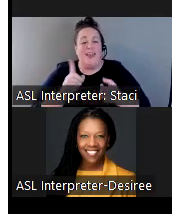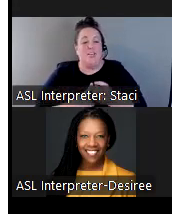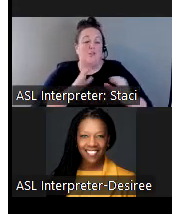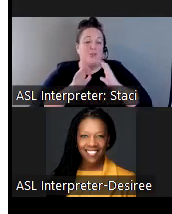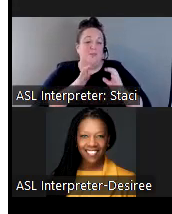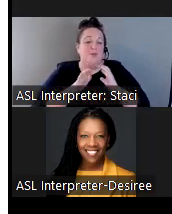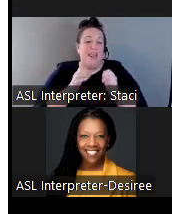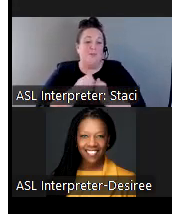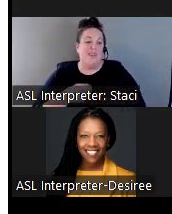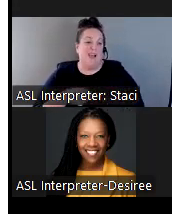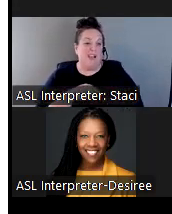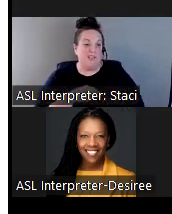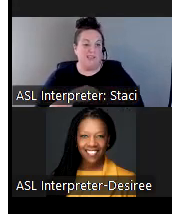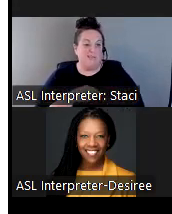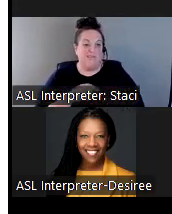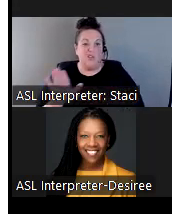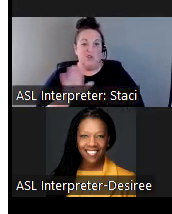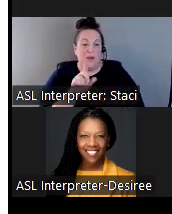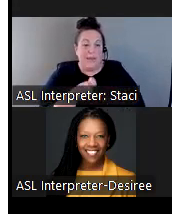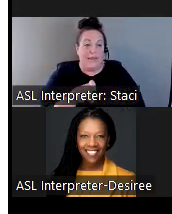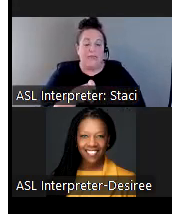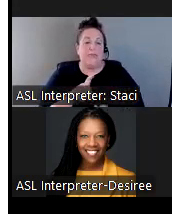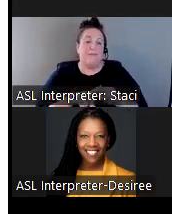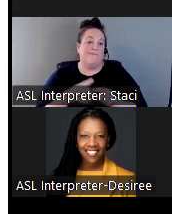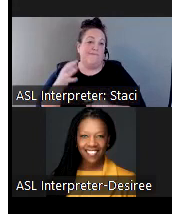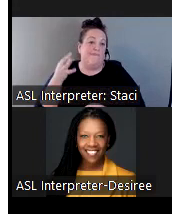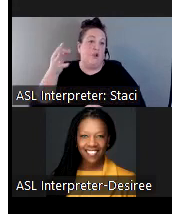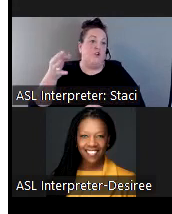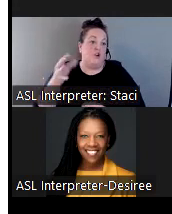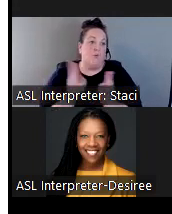communicate back with us what your needs are for any future webinars.